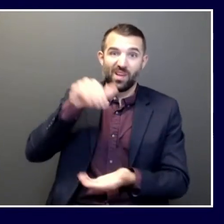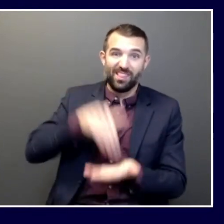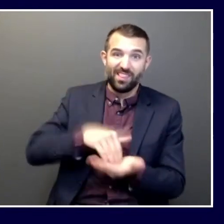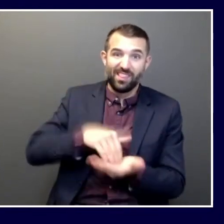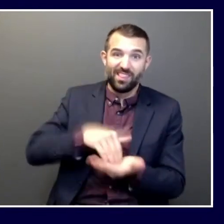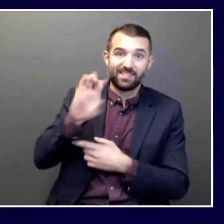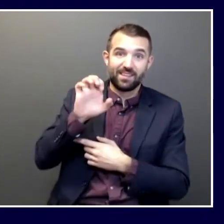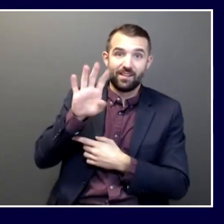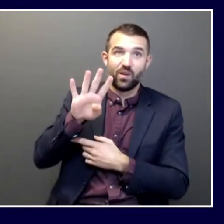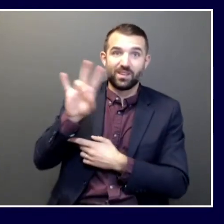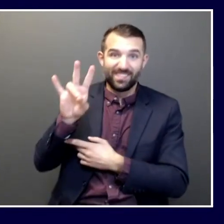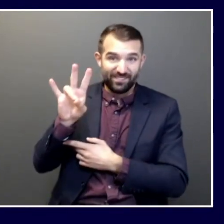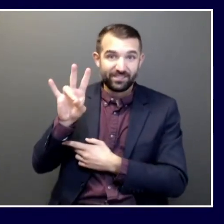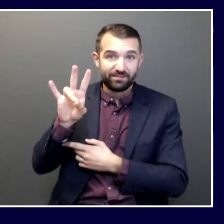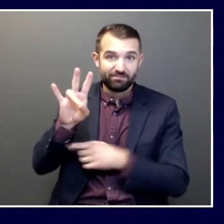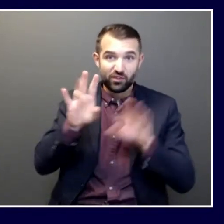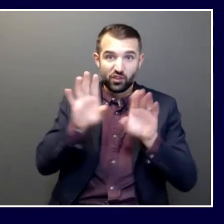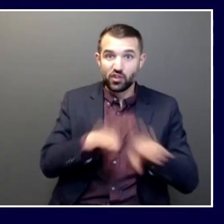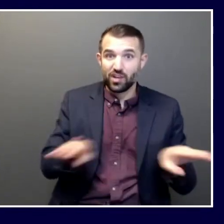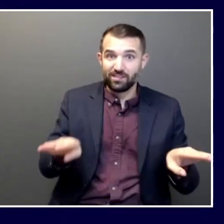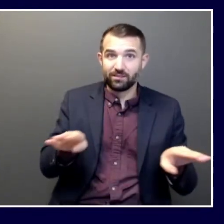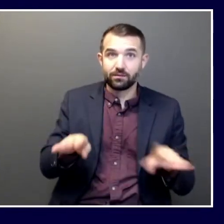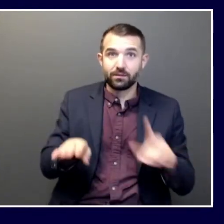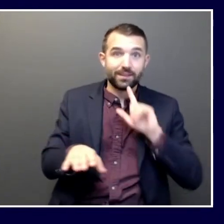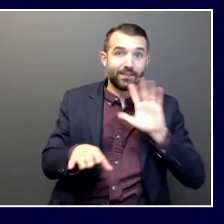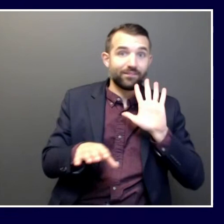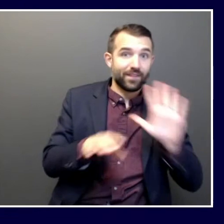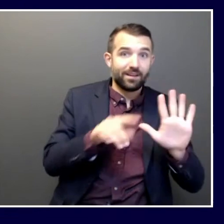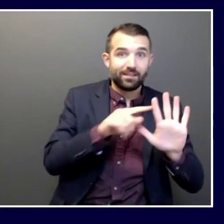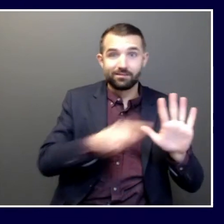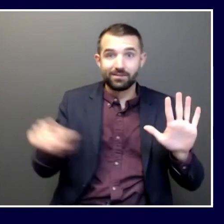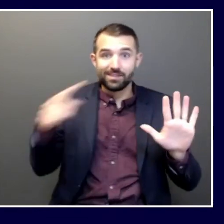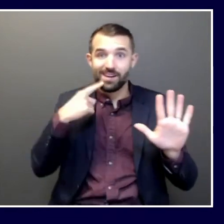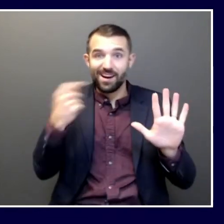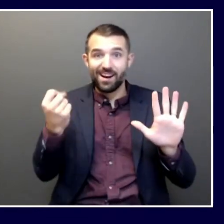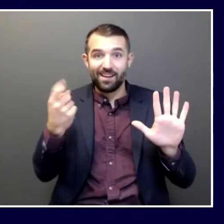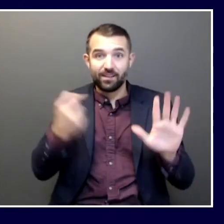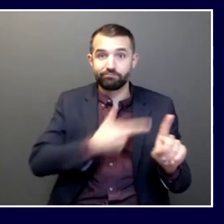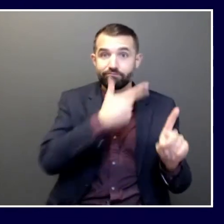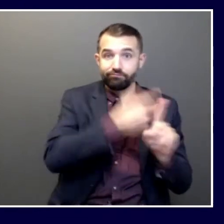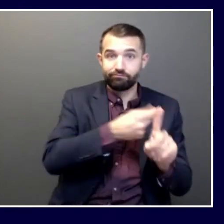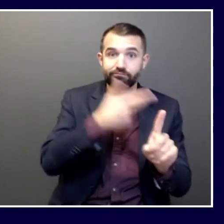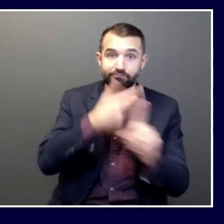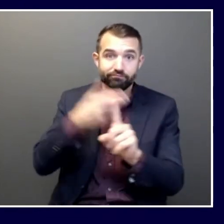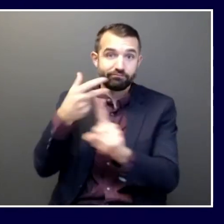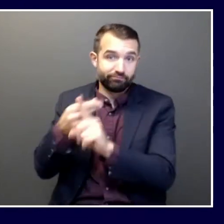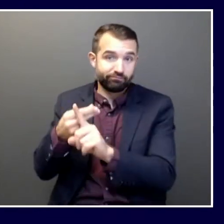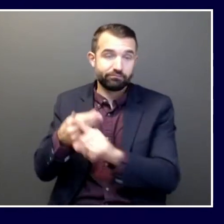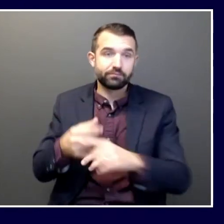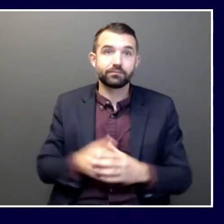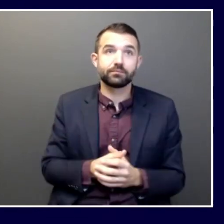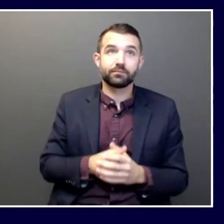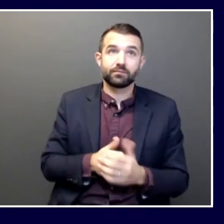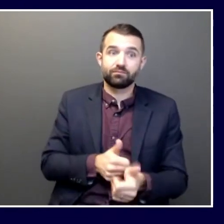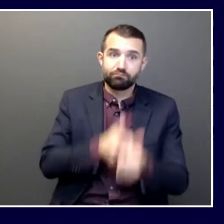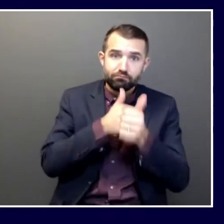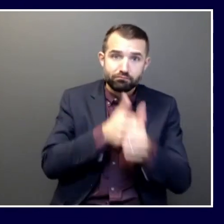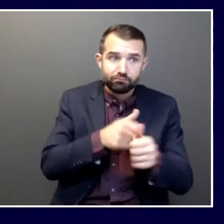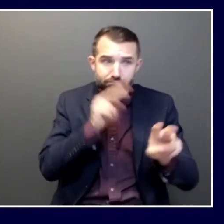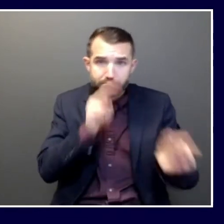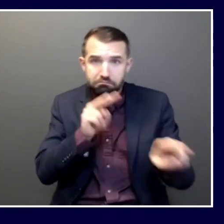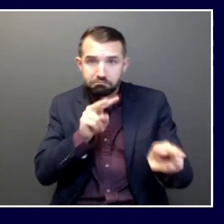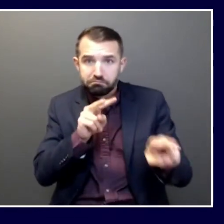4,647 children between the ages of 5 to 11 and followed them to see if they developed COVID. After the analysis was